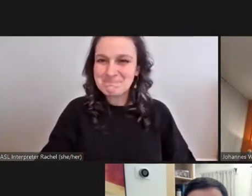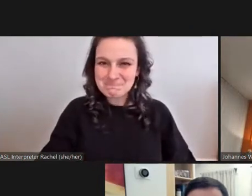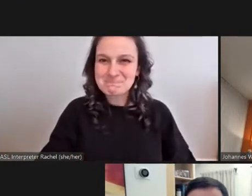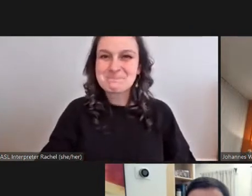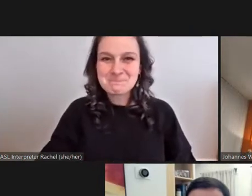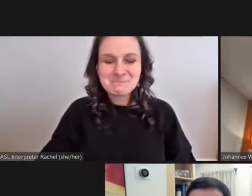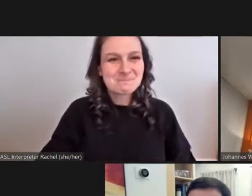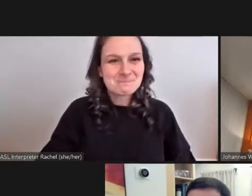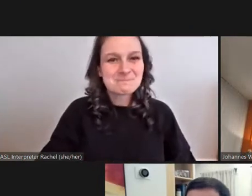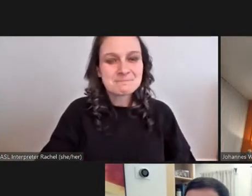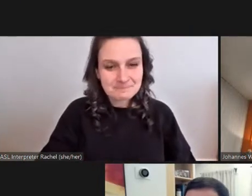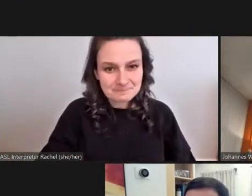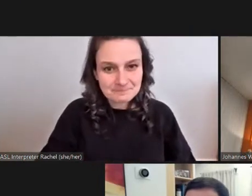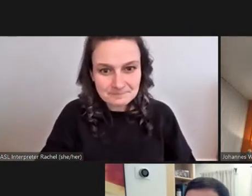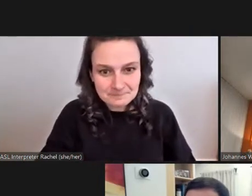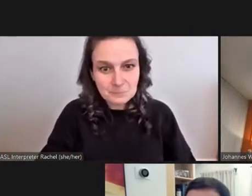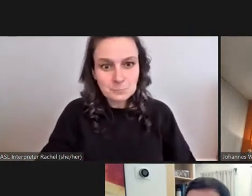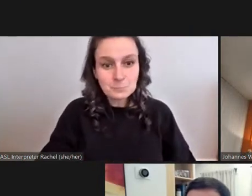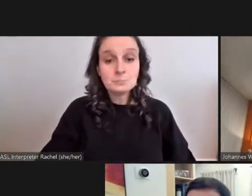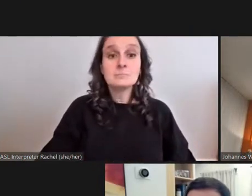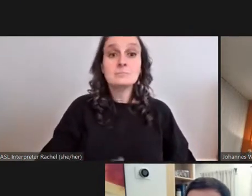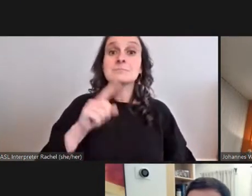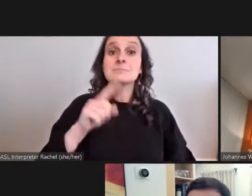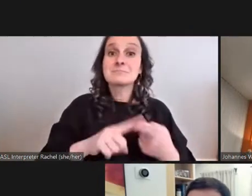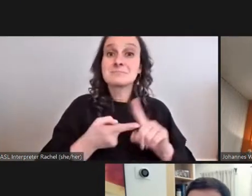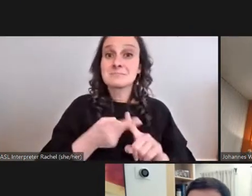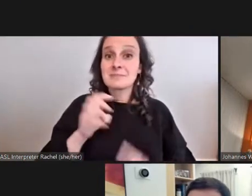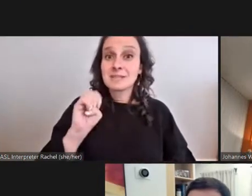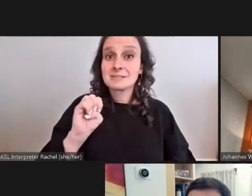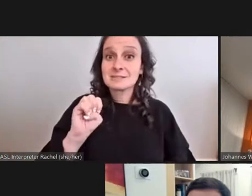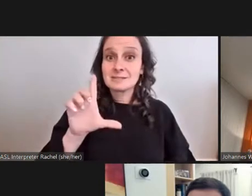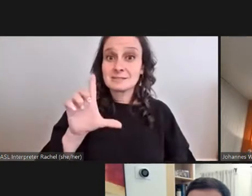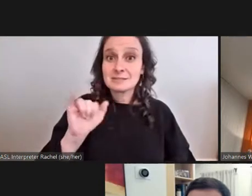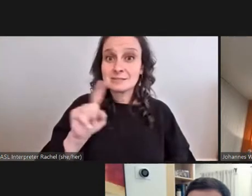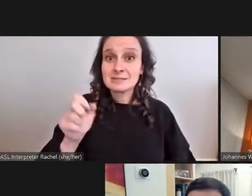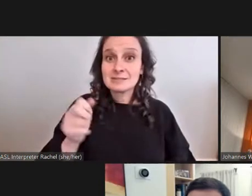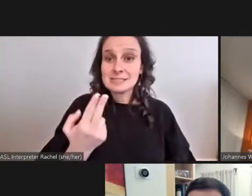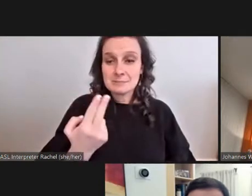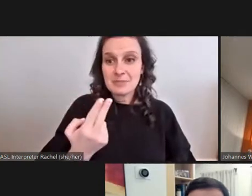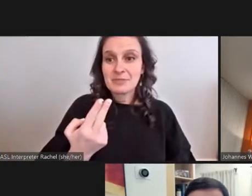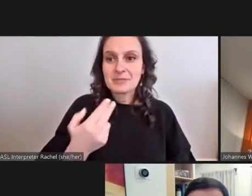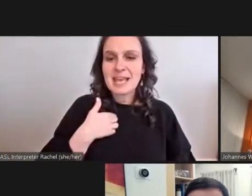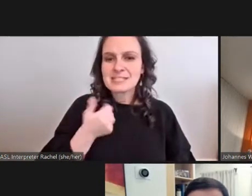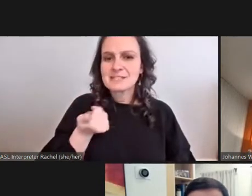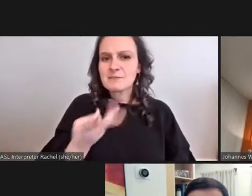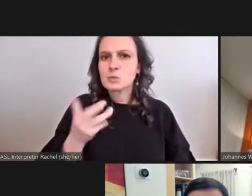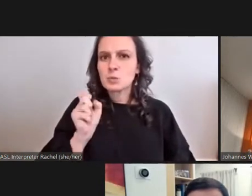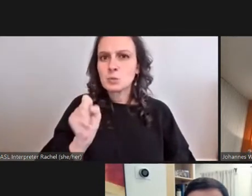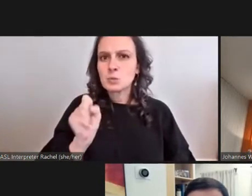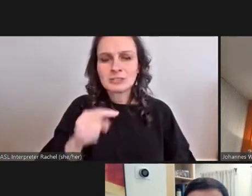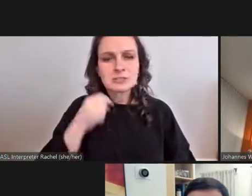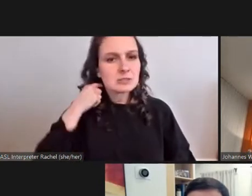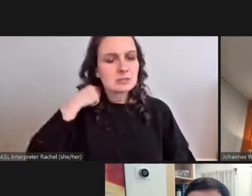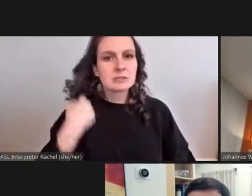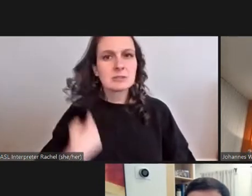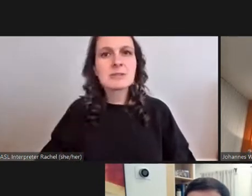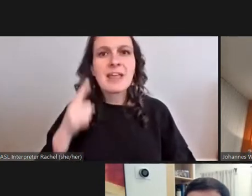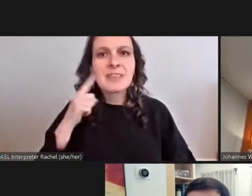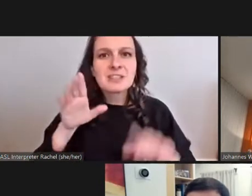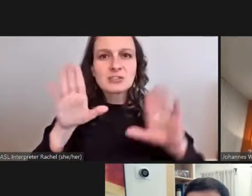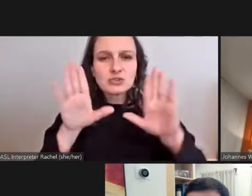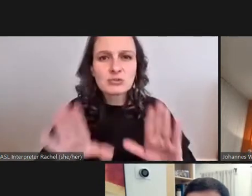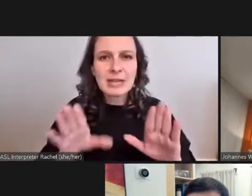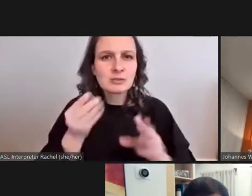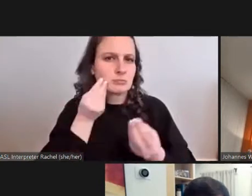you. Our friend Elizabeth Ralston has a few questions, and I think it's great to